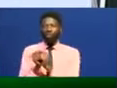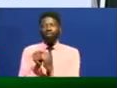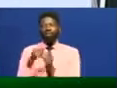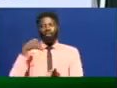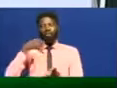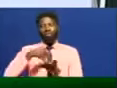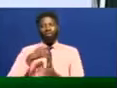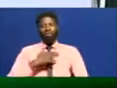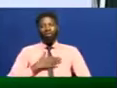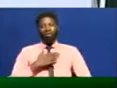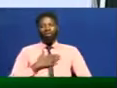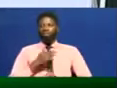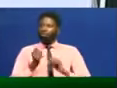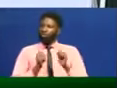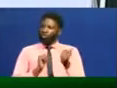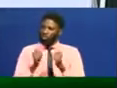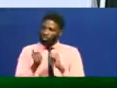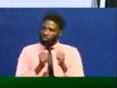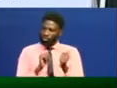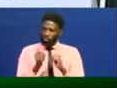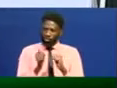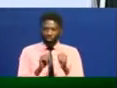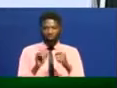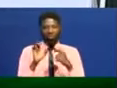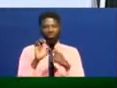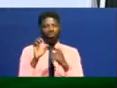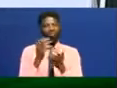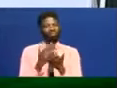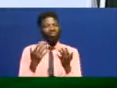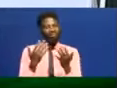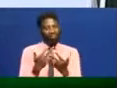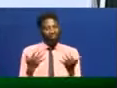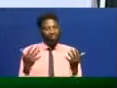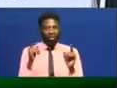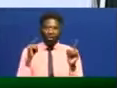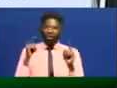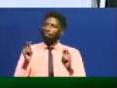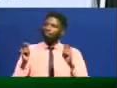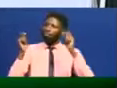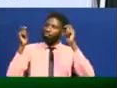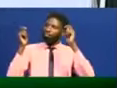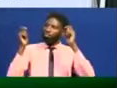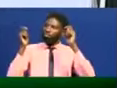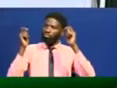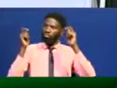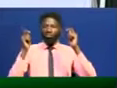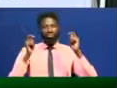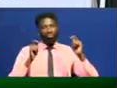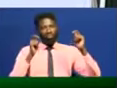our sports apparel and equipment value chain to put this board into